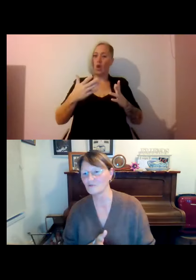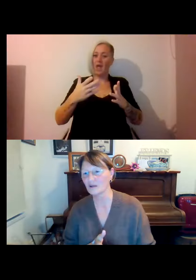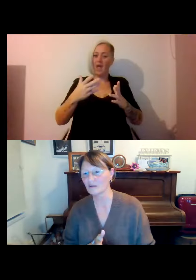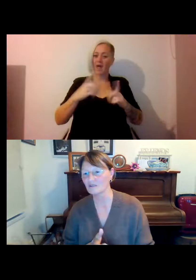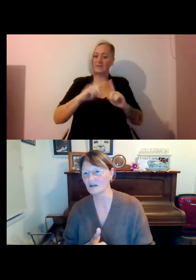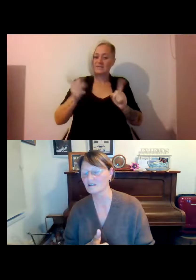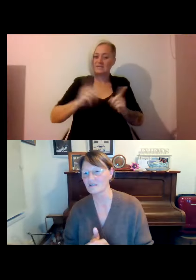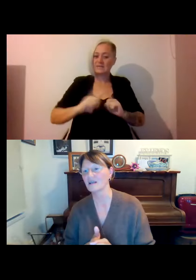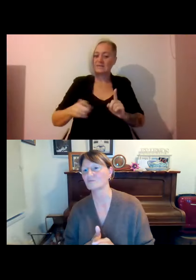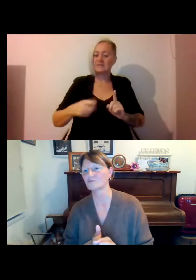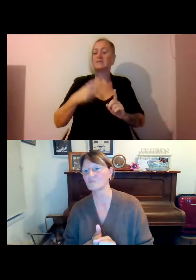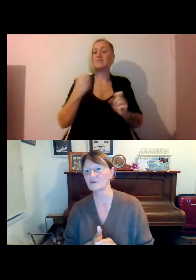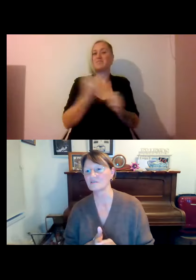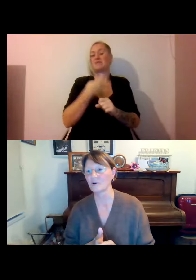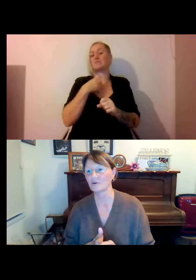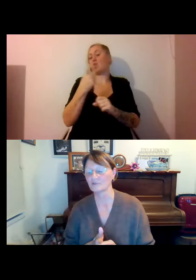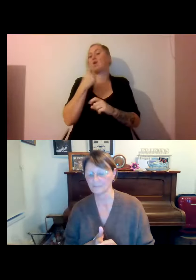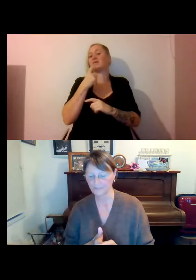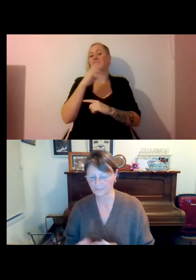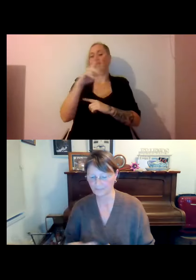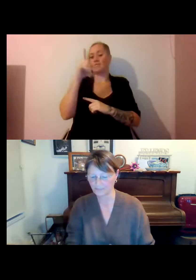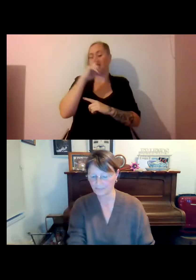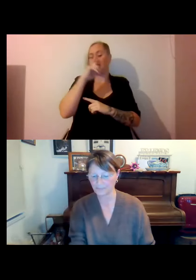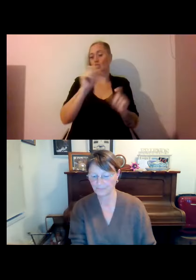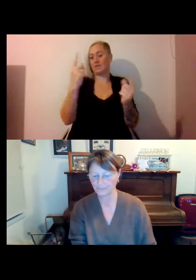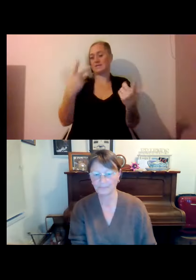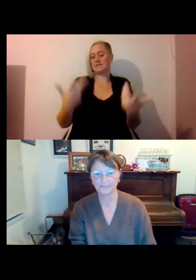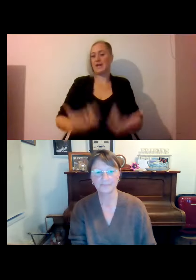people to be able to understand what's being spoken.